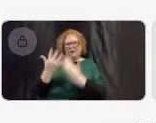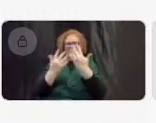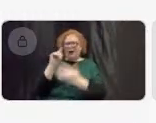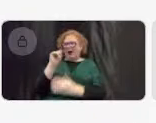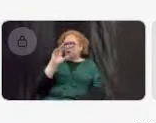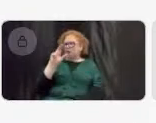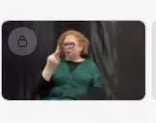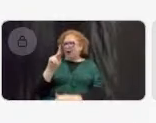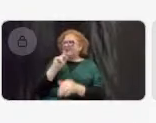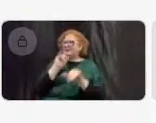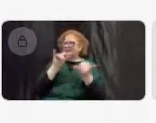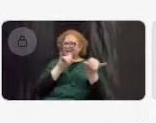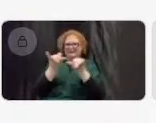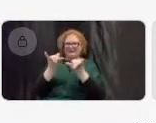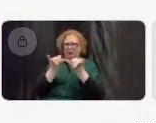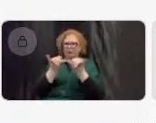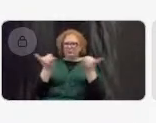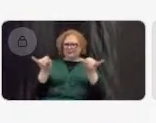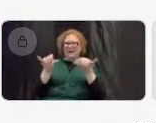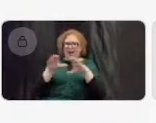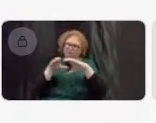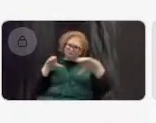size fire trucks. They're really big.